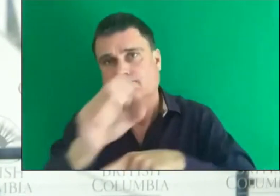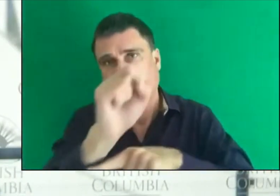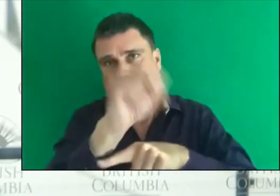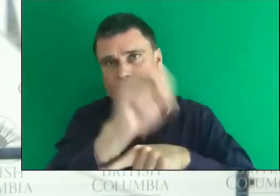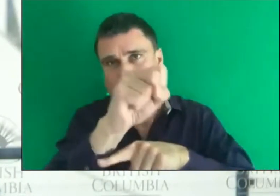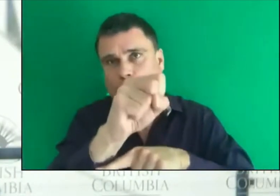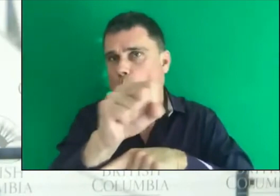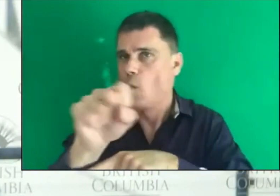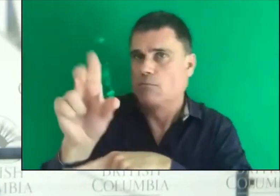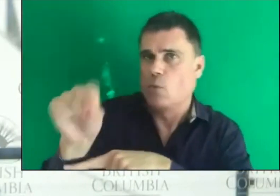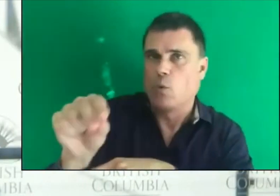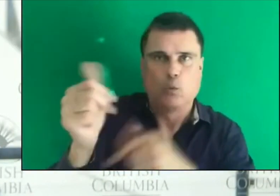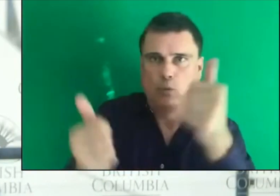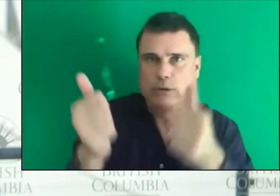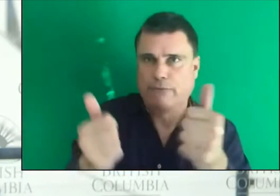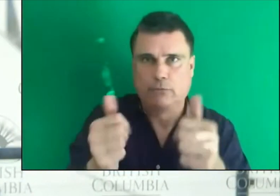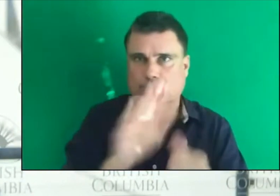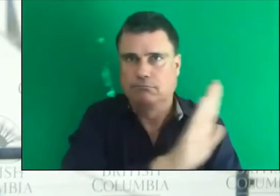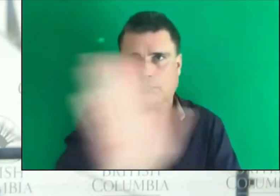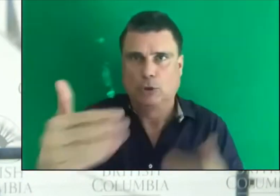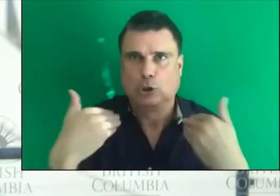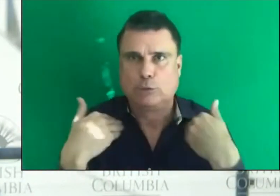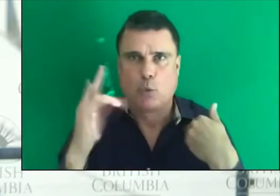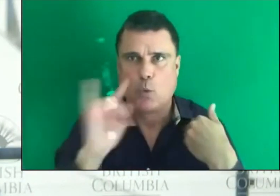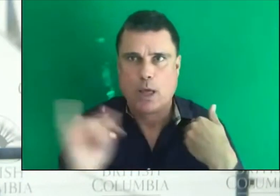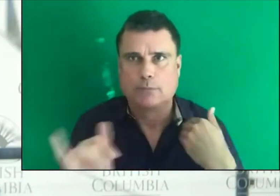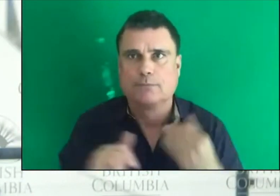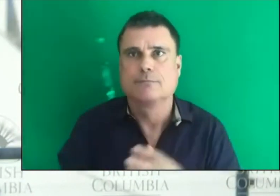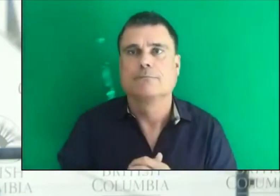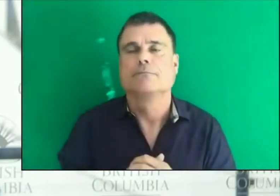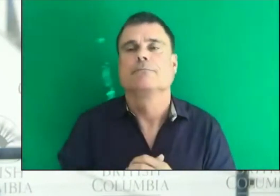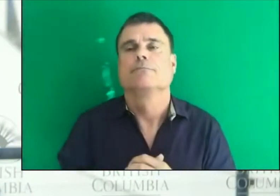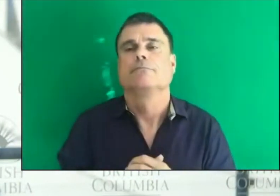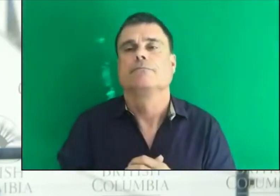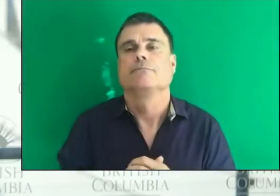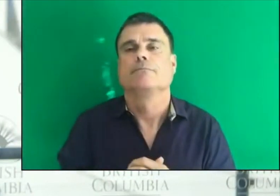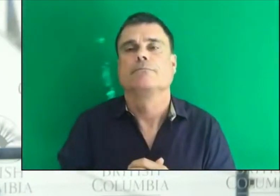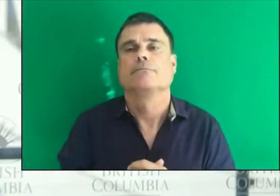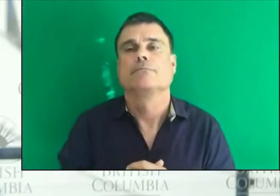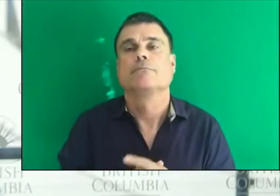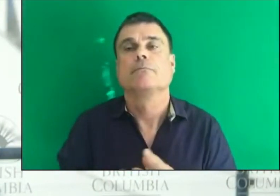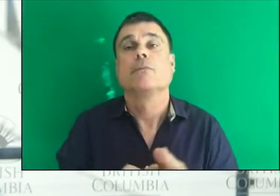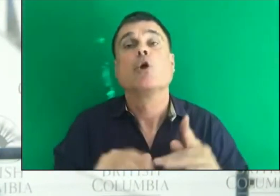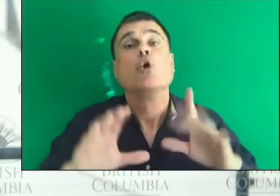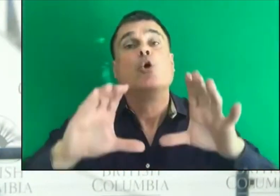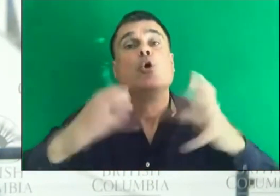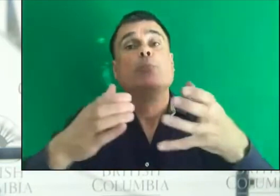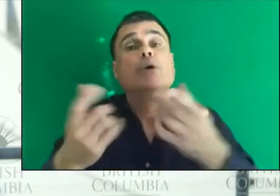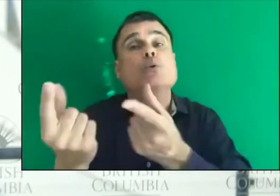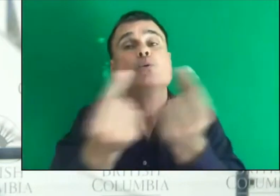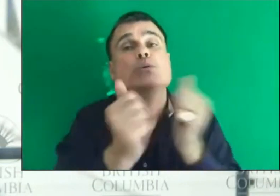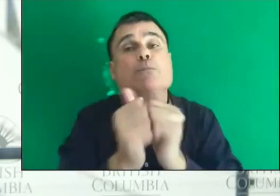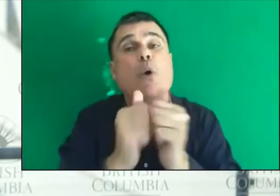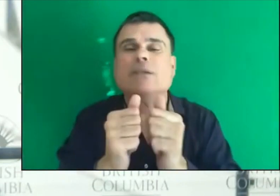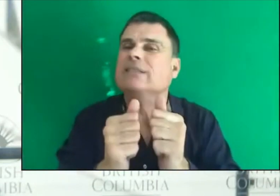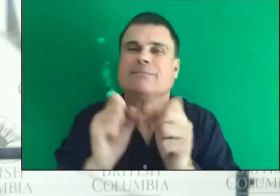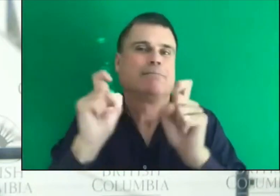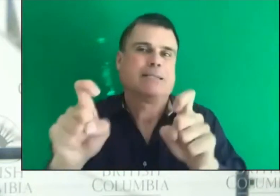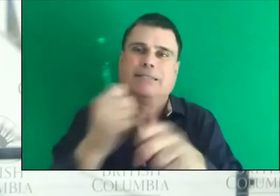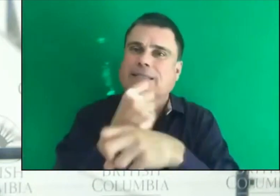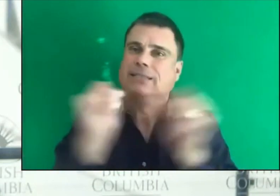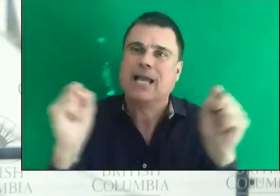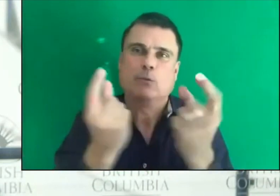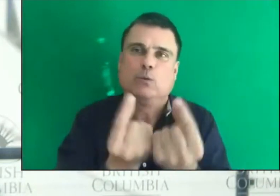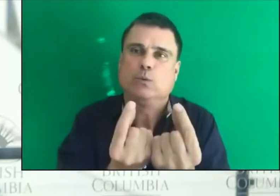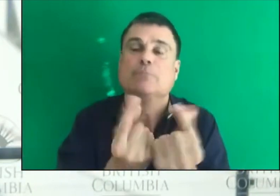businesses, that's their only model, and they need to either stop or make sure that they have in place approved safety